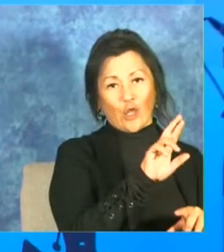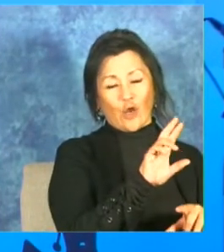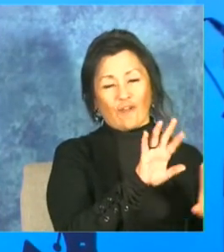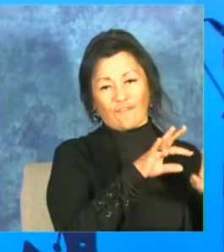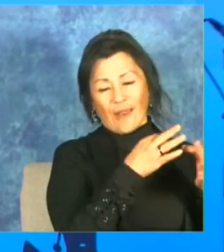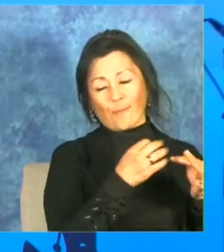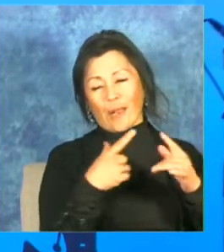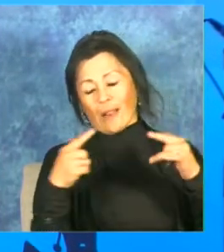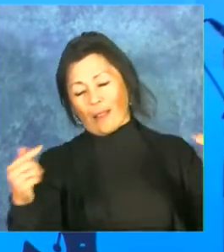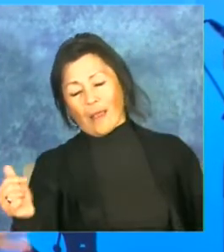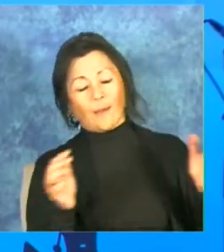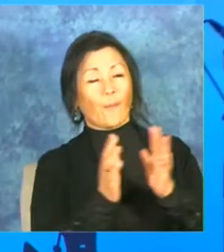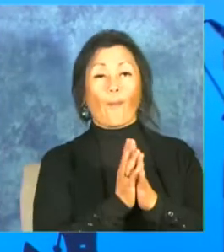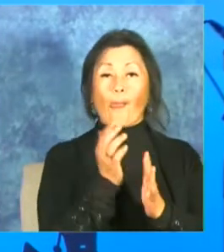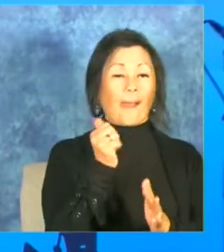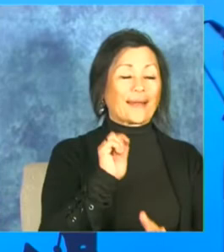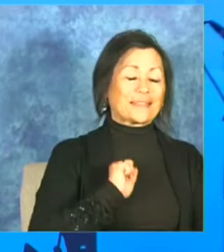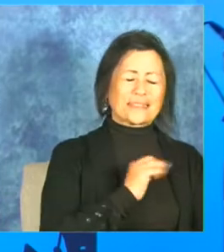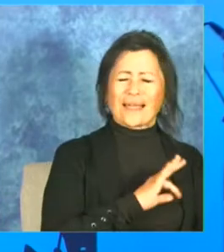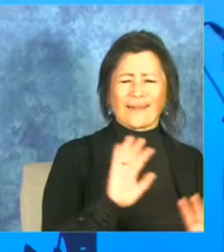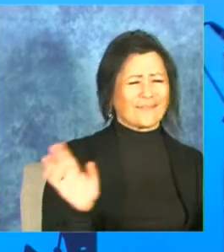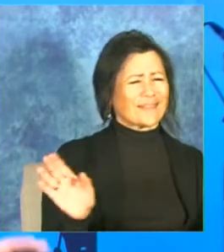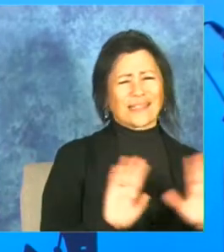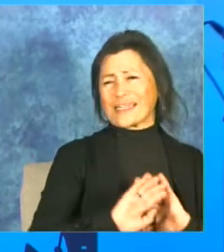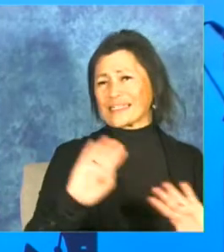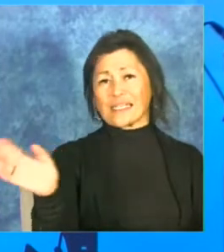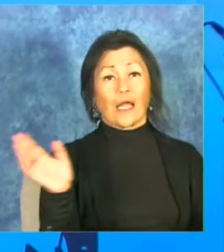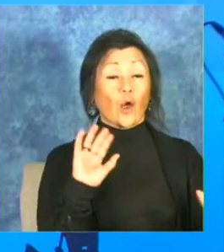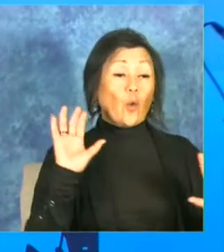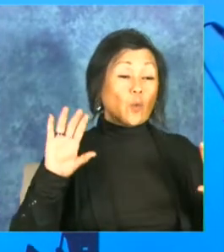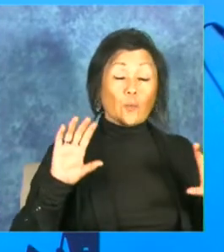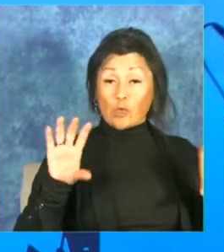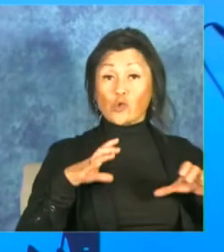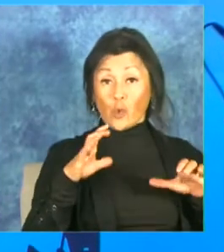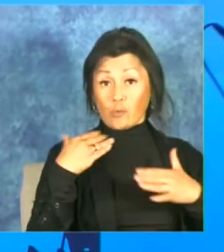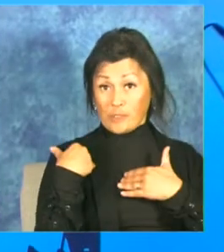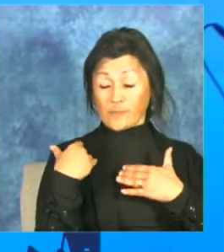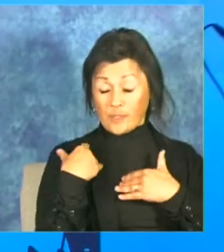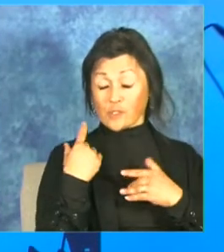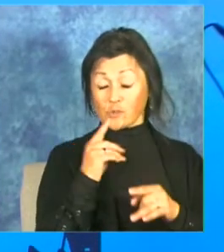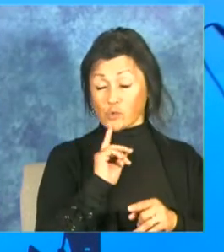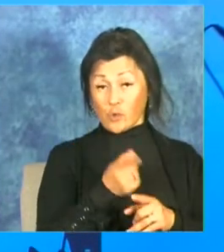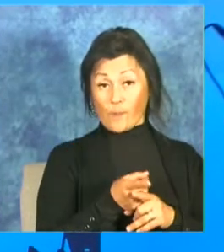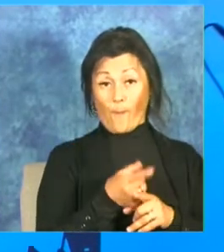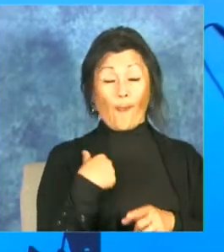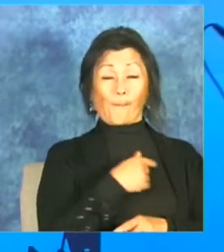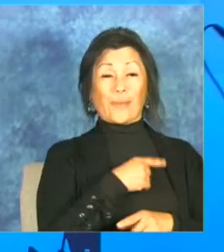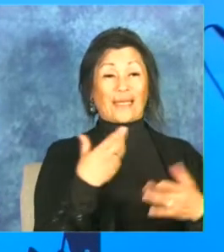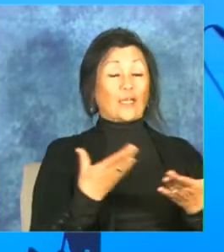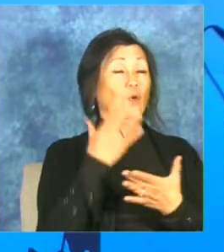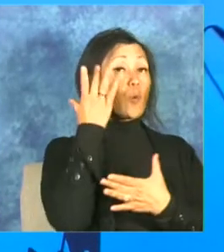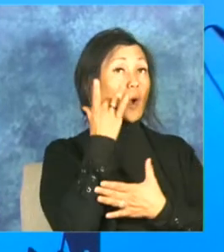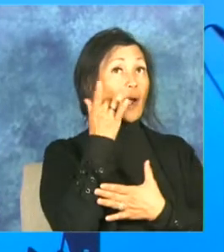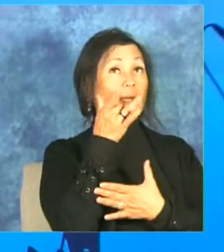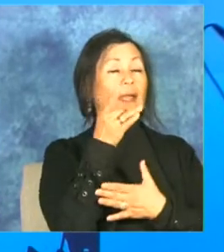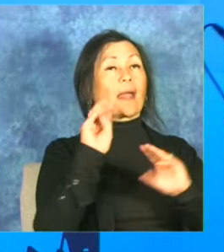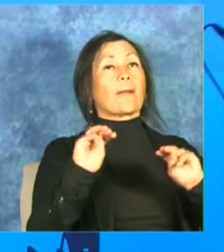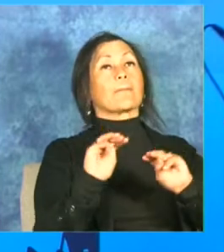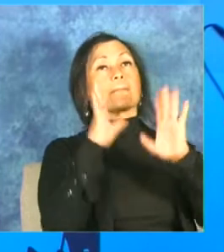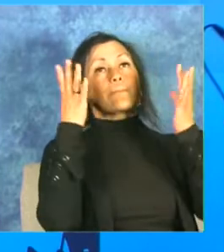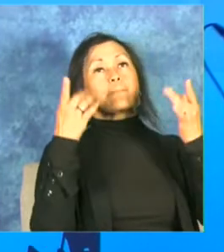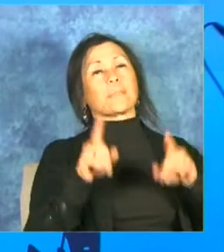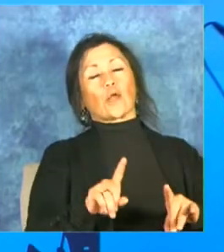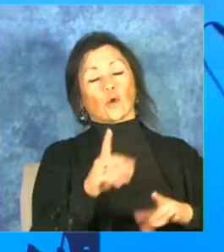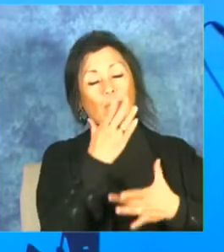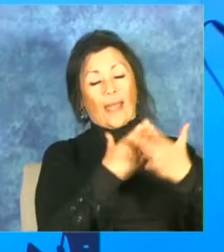or church side, or any of you that's in the church. We've all done our parts. But we are here by the miracle hand of